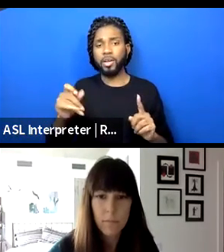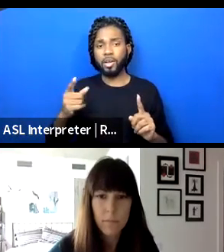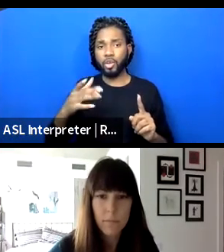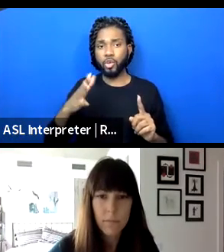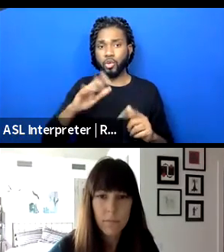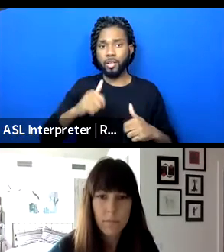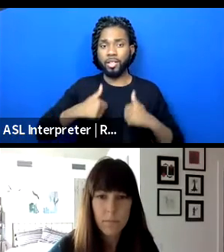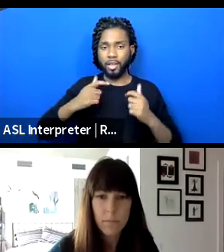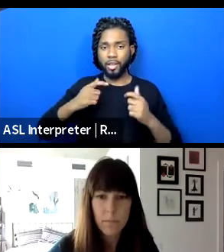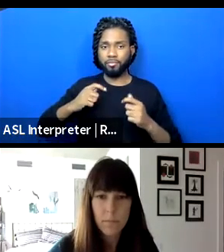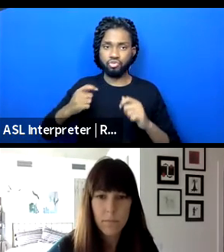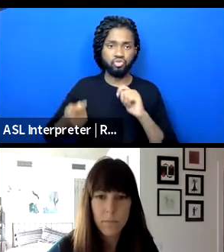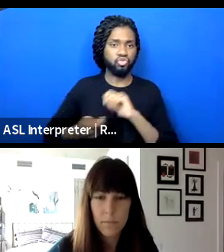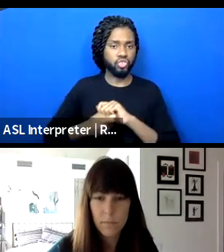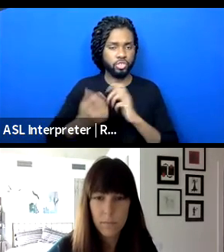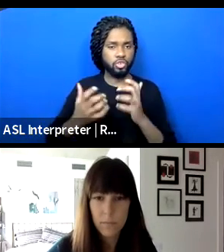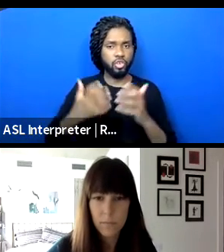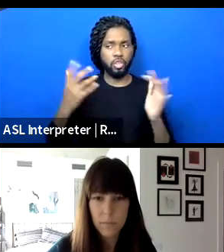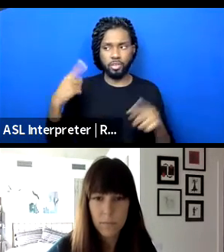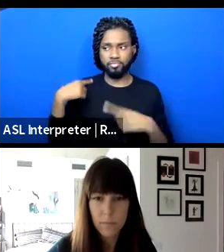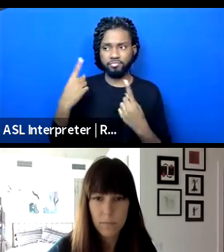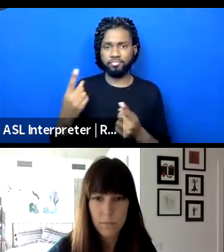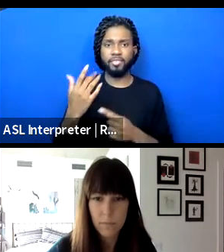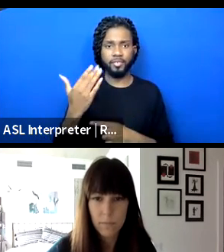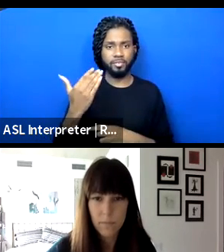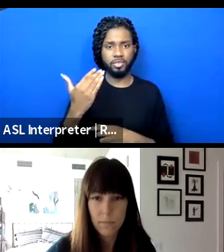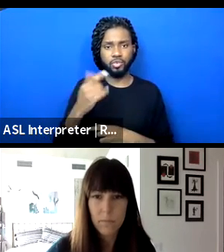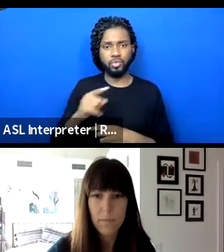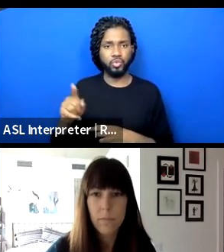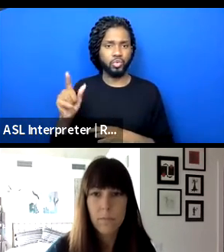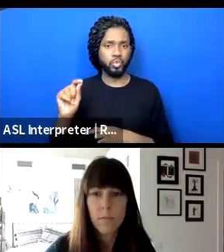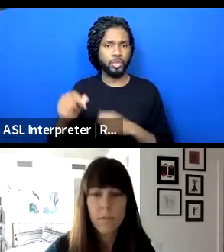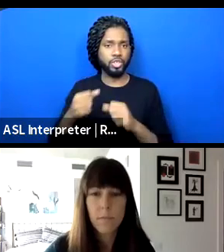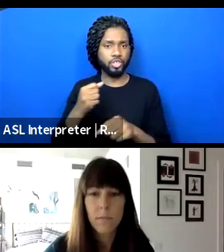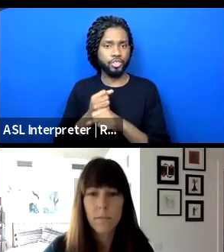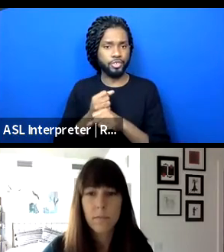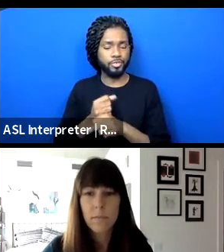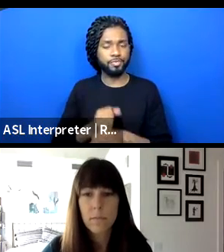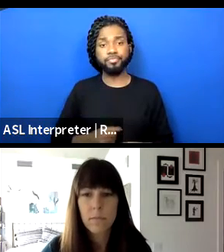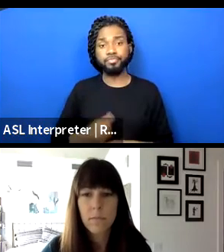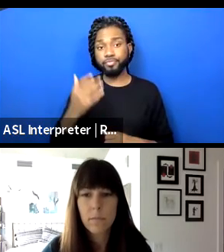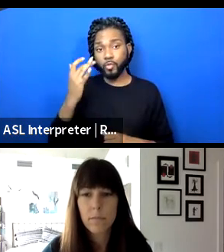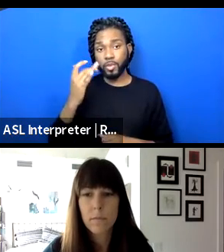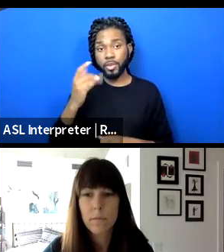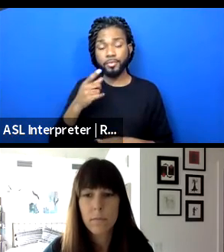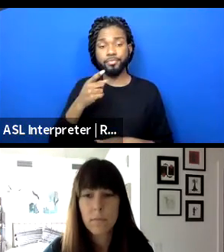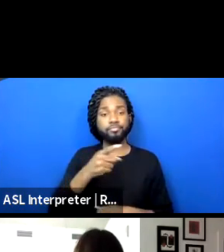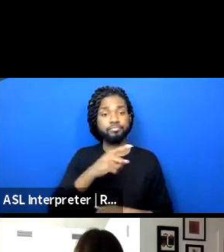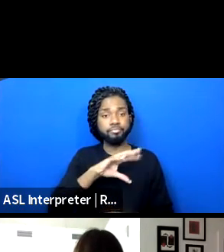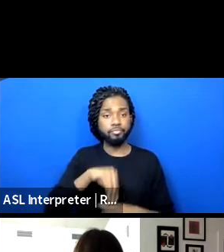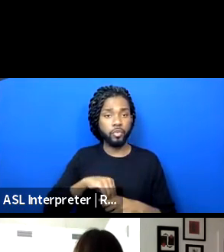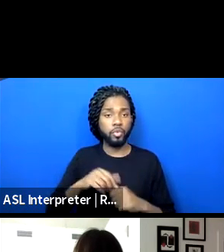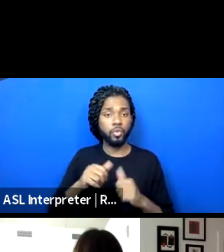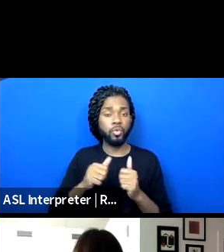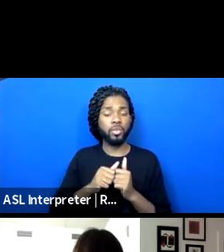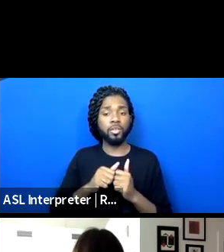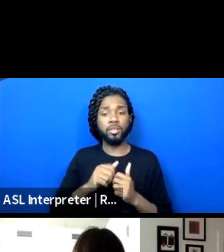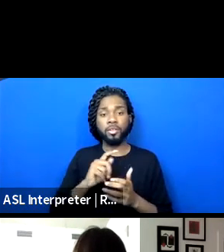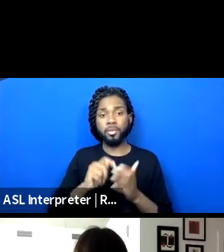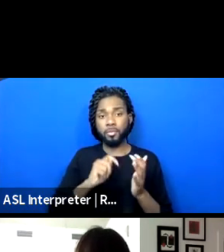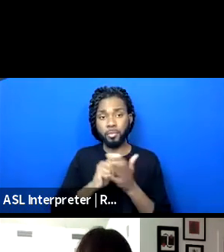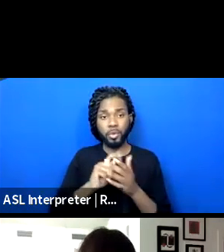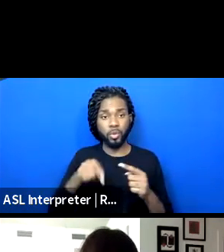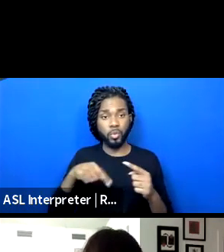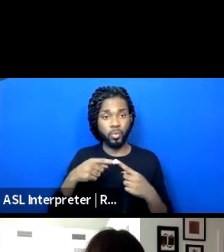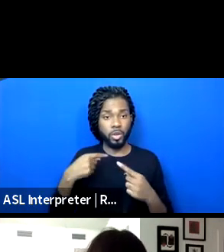ways repeatedly in the last 15 to 20 years. You have been part of the period in which we